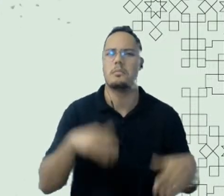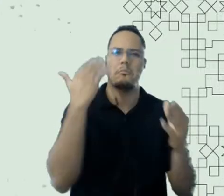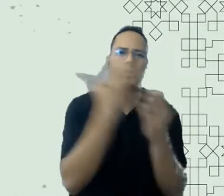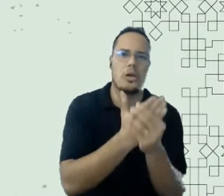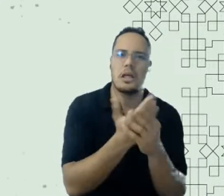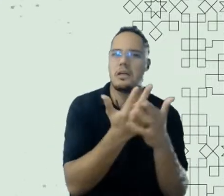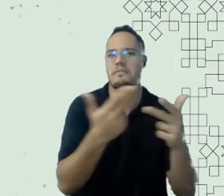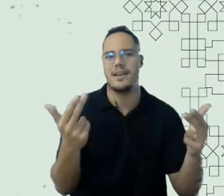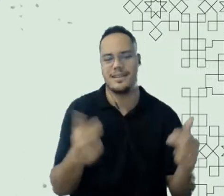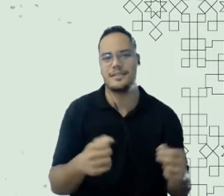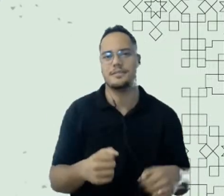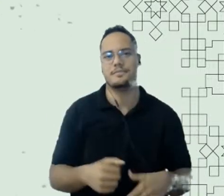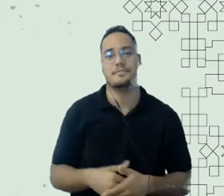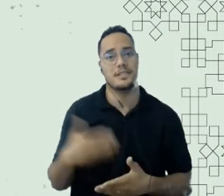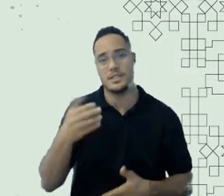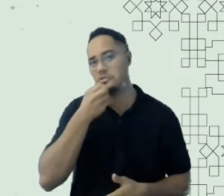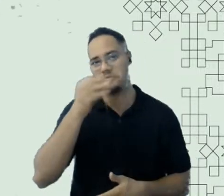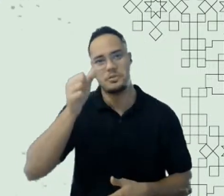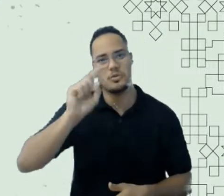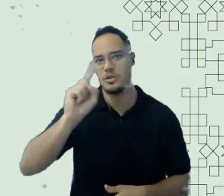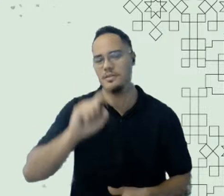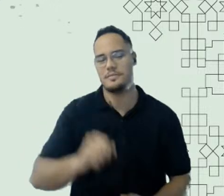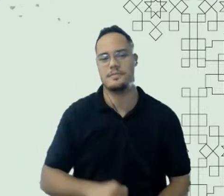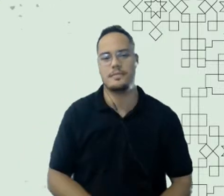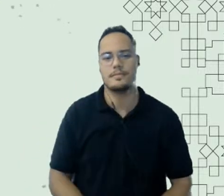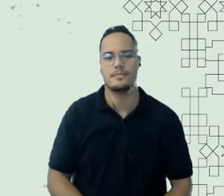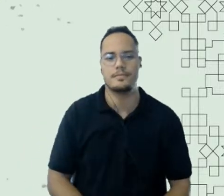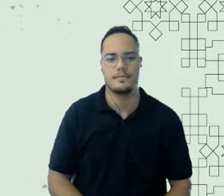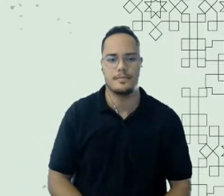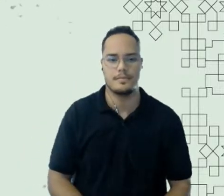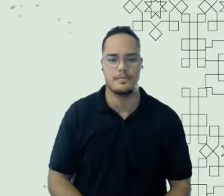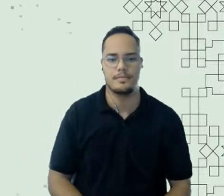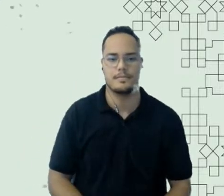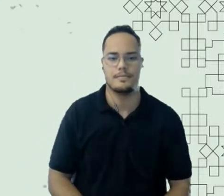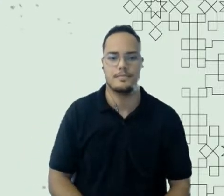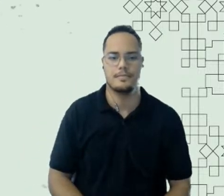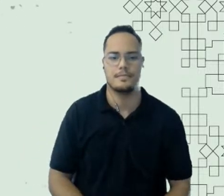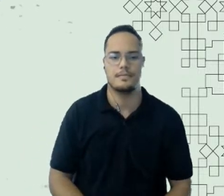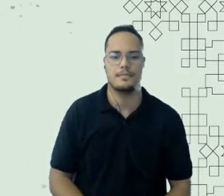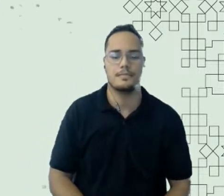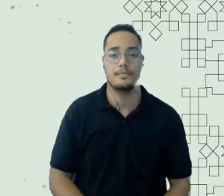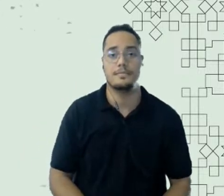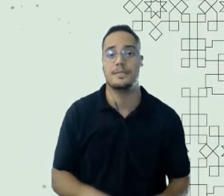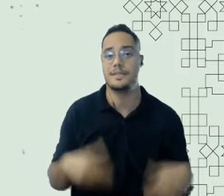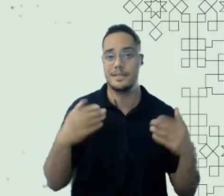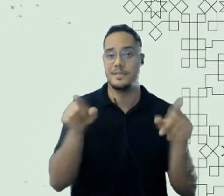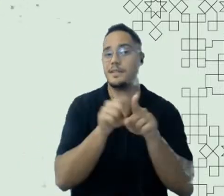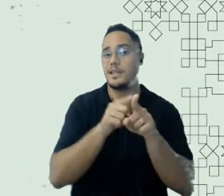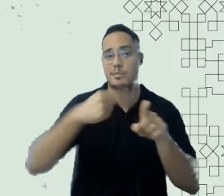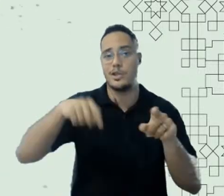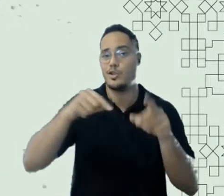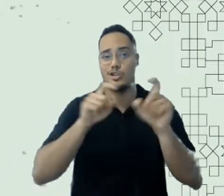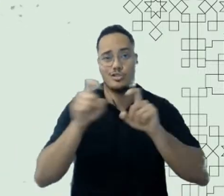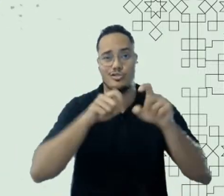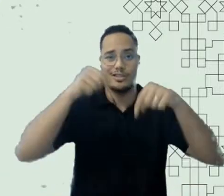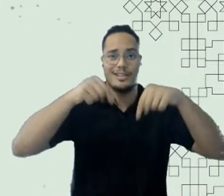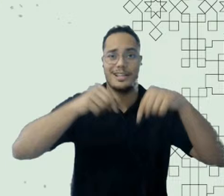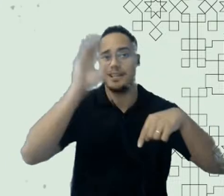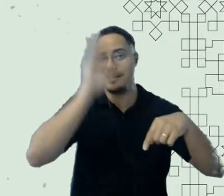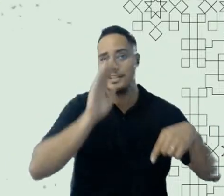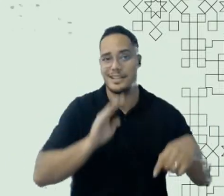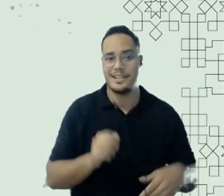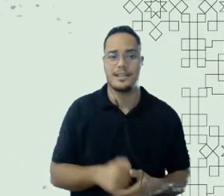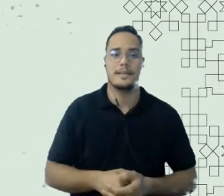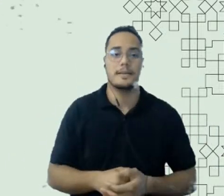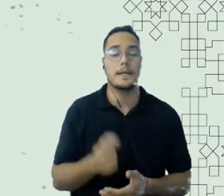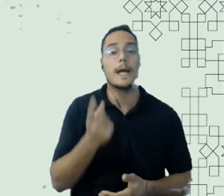of the things that we are discussing in Brazil also. It's the remuneration for press publications. So we might